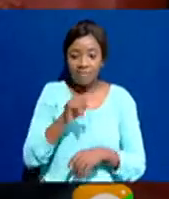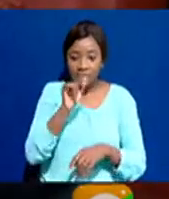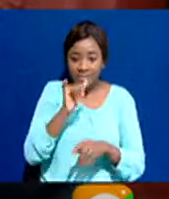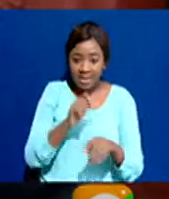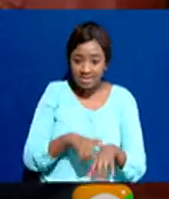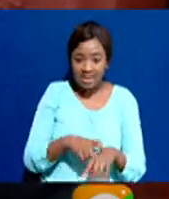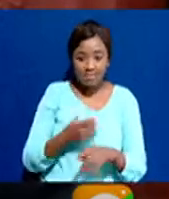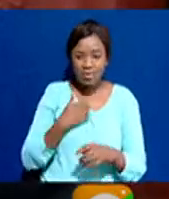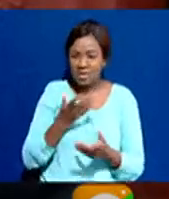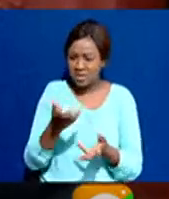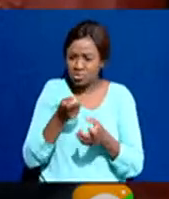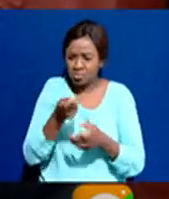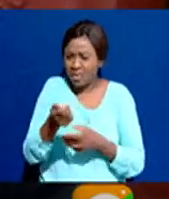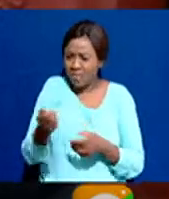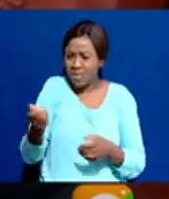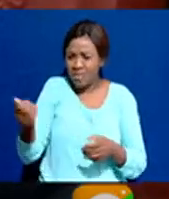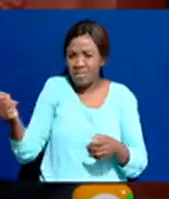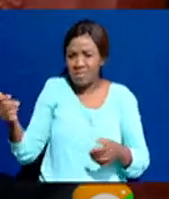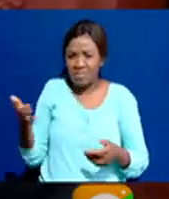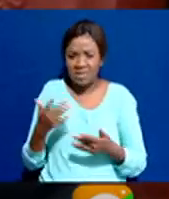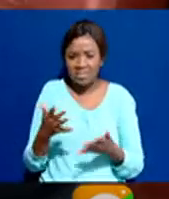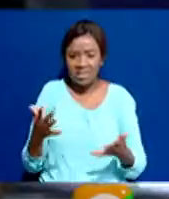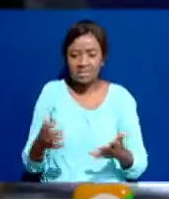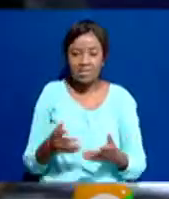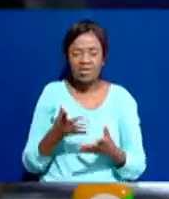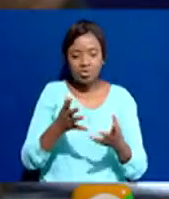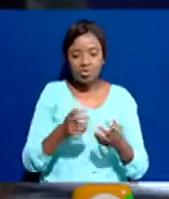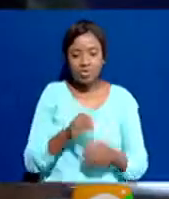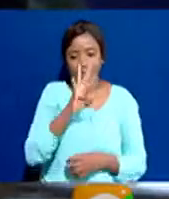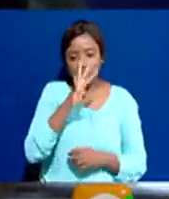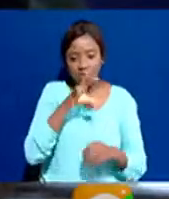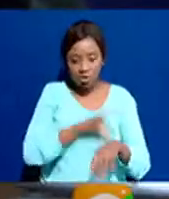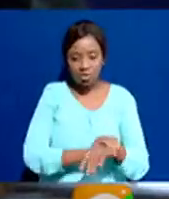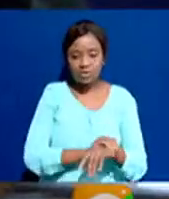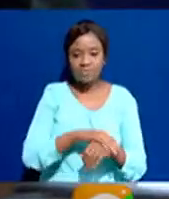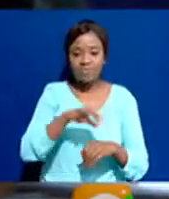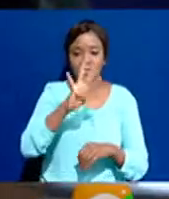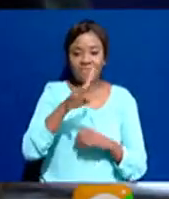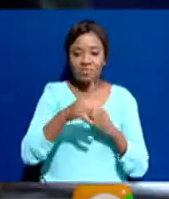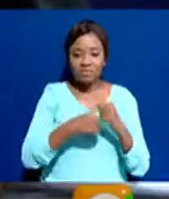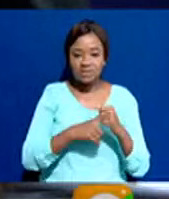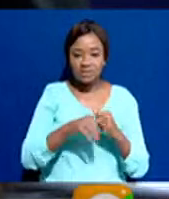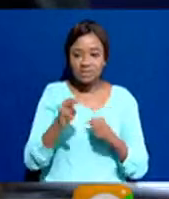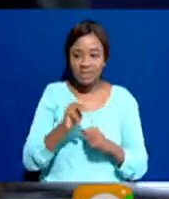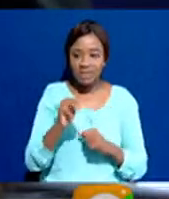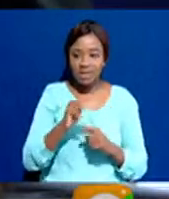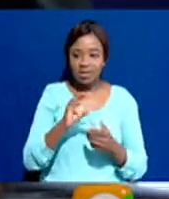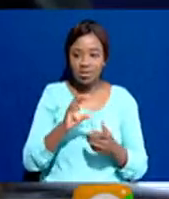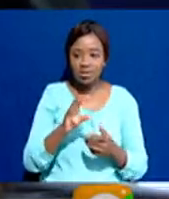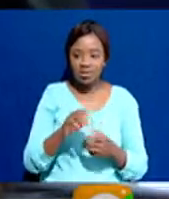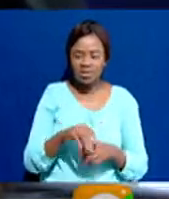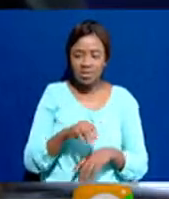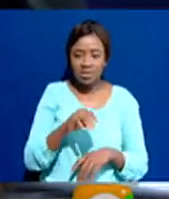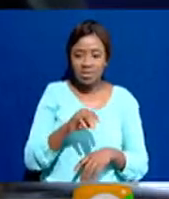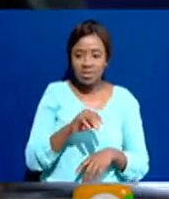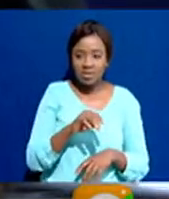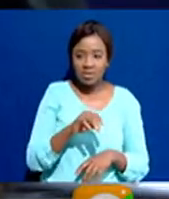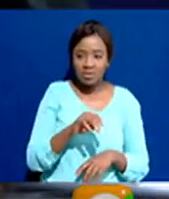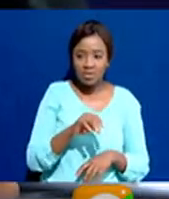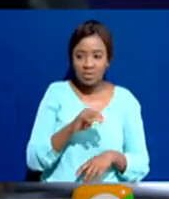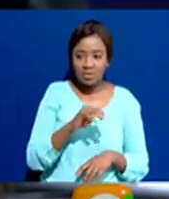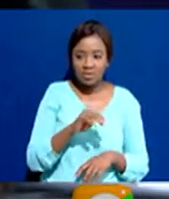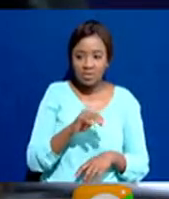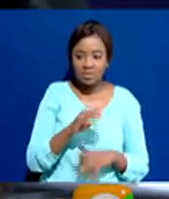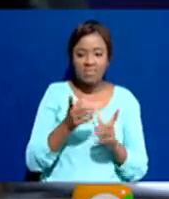we have debt repayment. We took 46 million in cash. When you talk about taking some 40 million odd euros